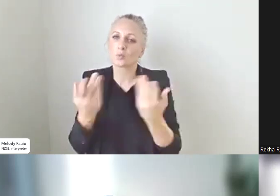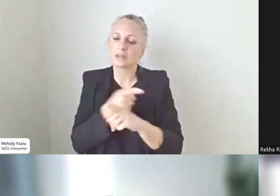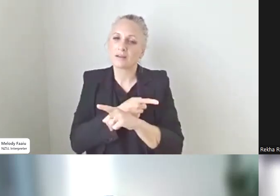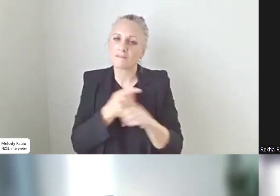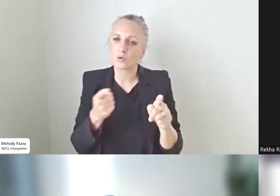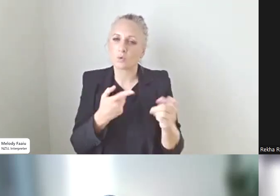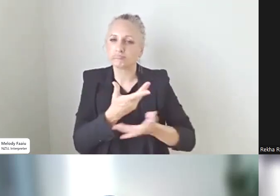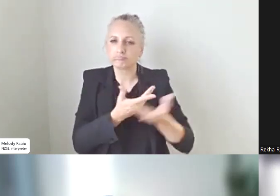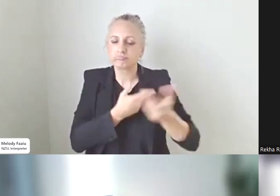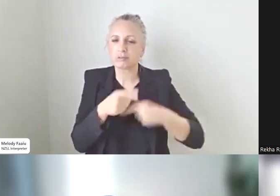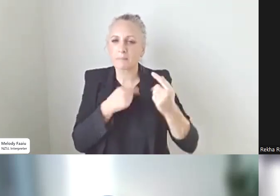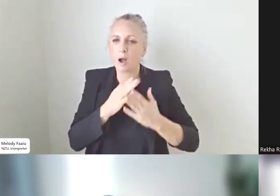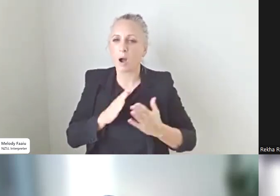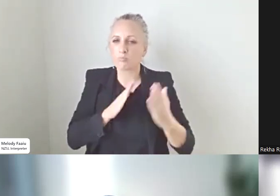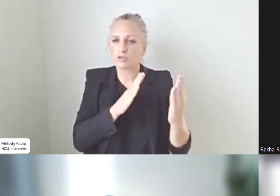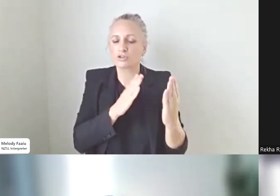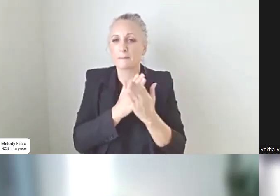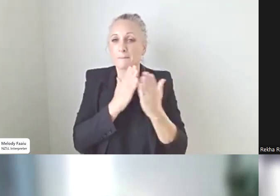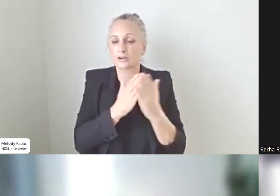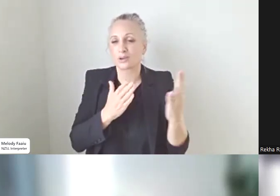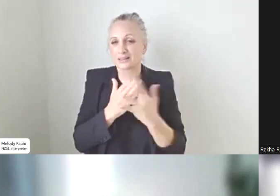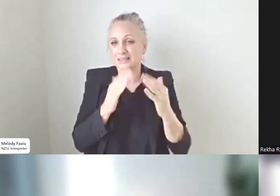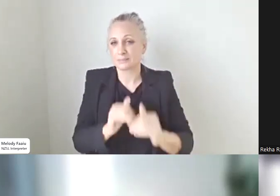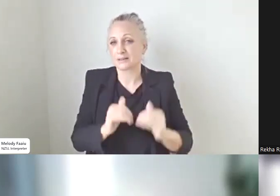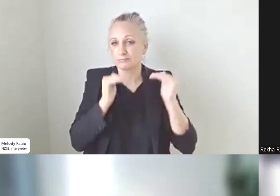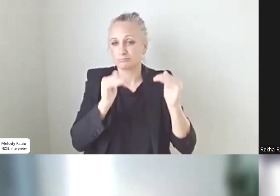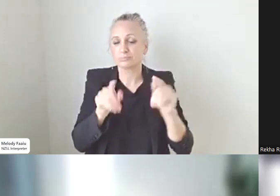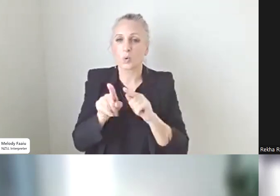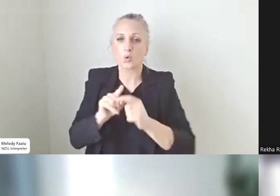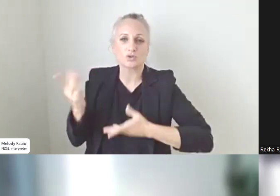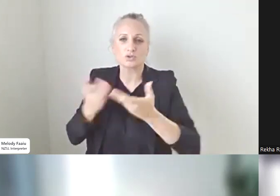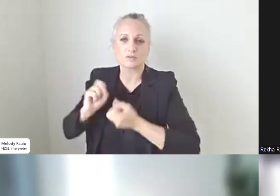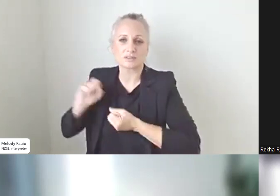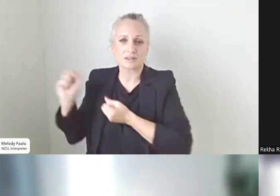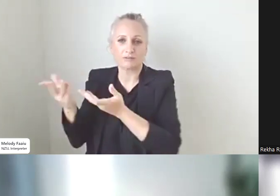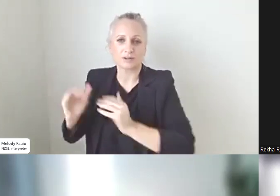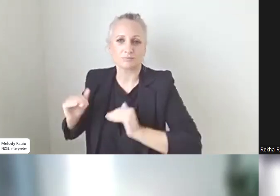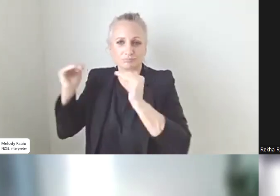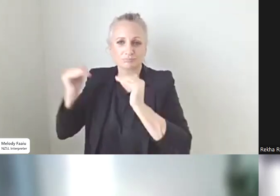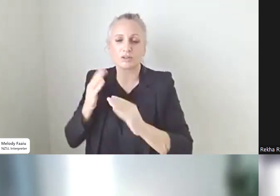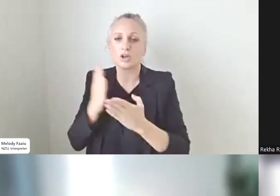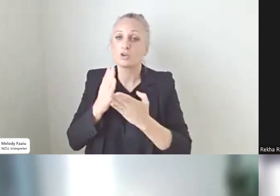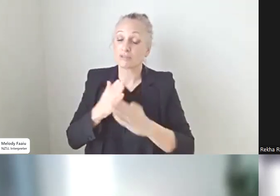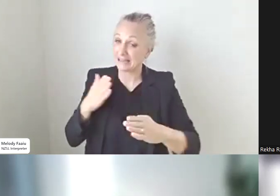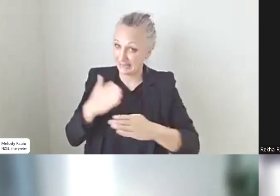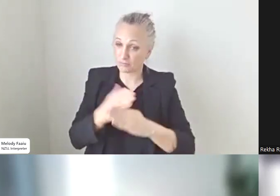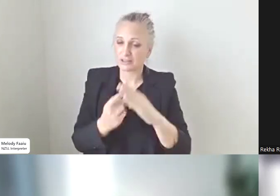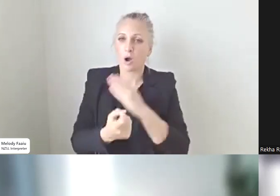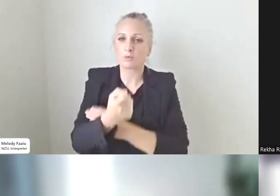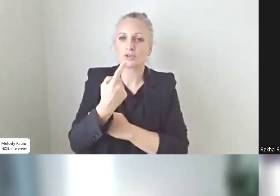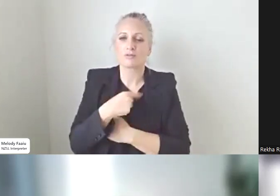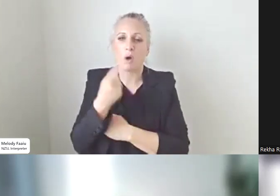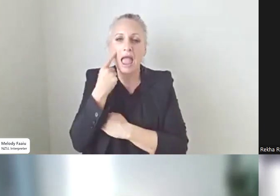to increasing accessibility in digital service delivery. So it was a great opportunity for me to explore a few different interests while I